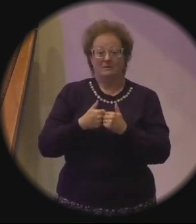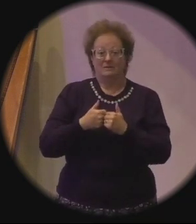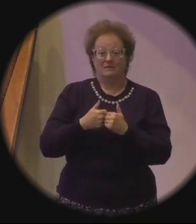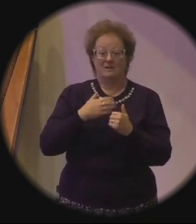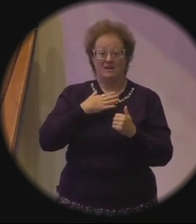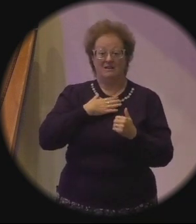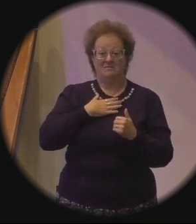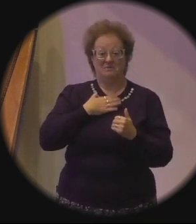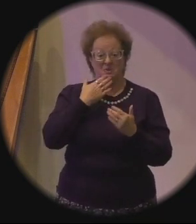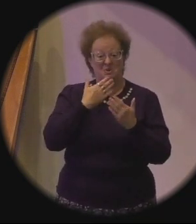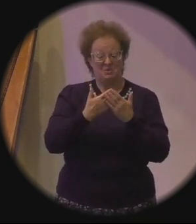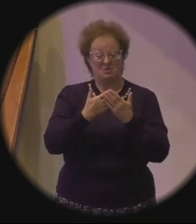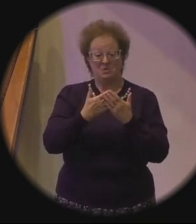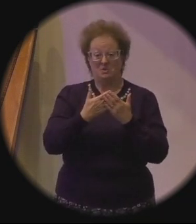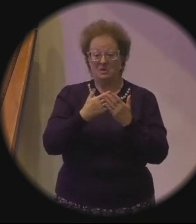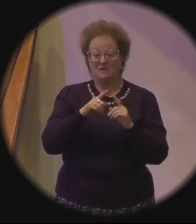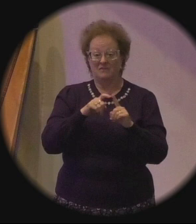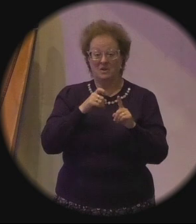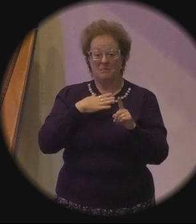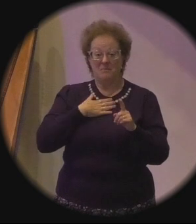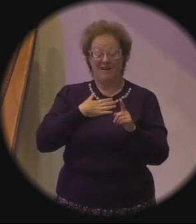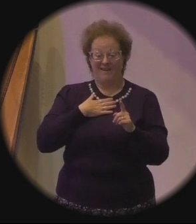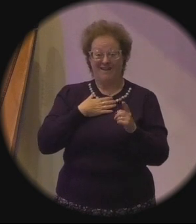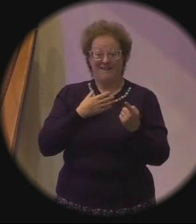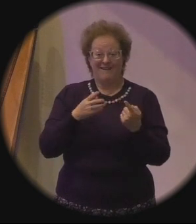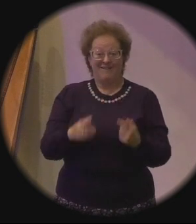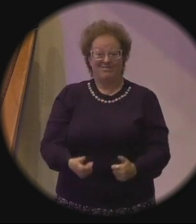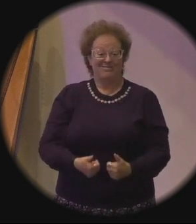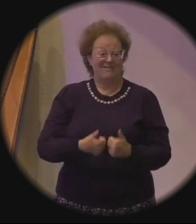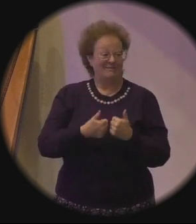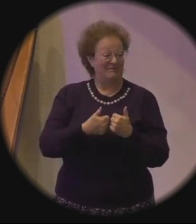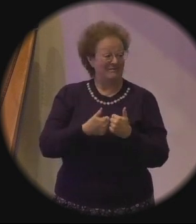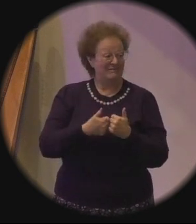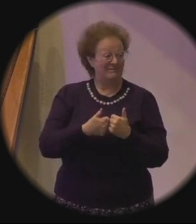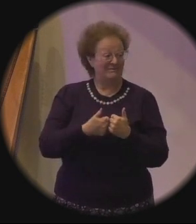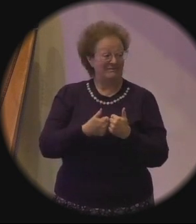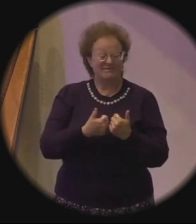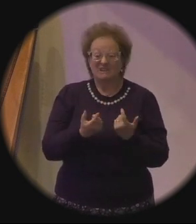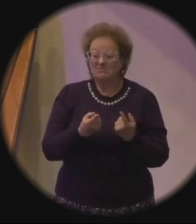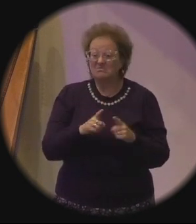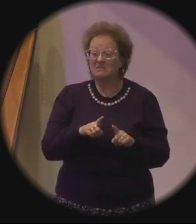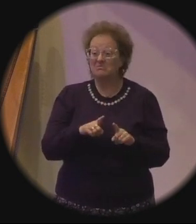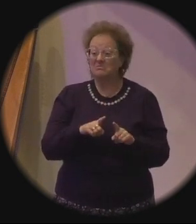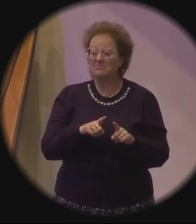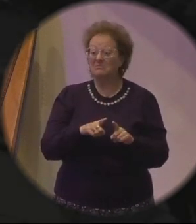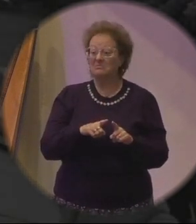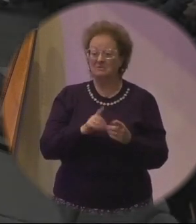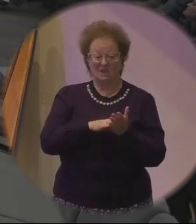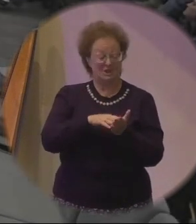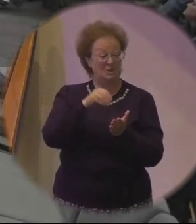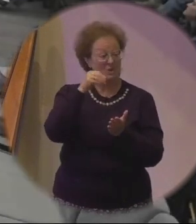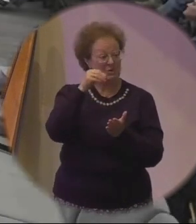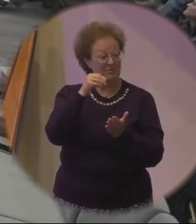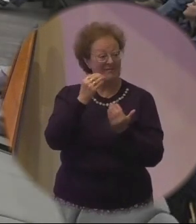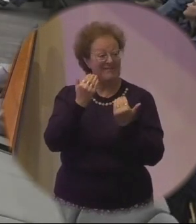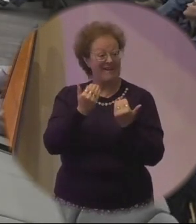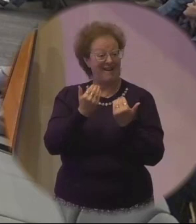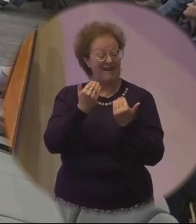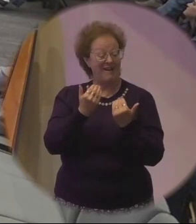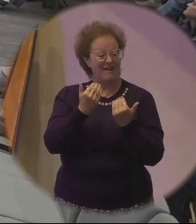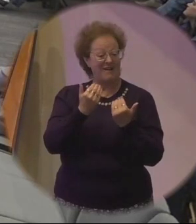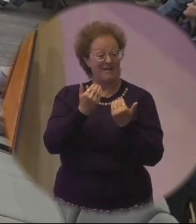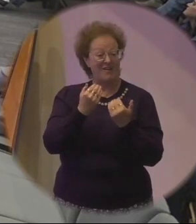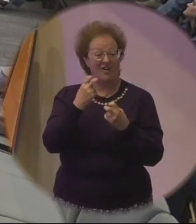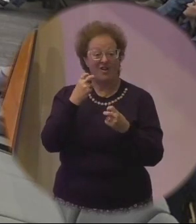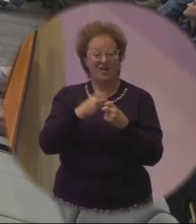my circumstances? I'm guessing that everybody in this room has learned by now that